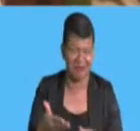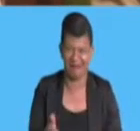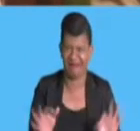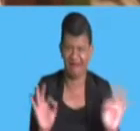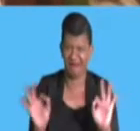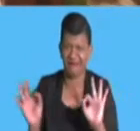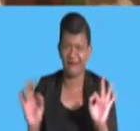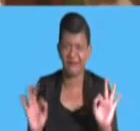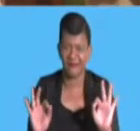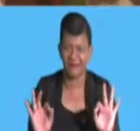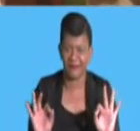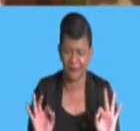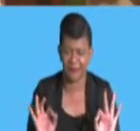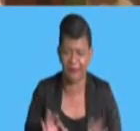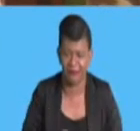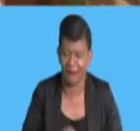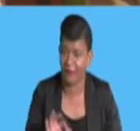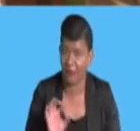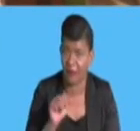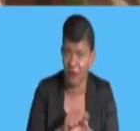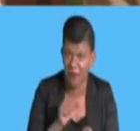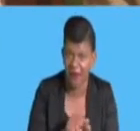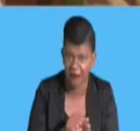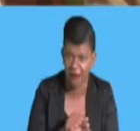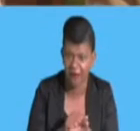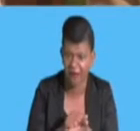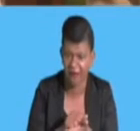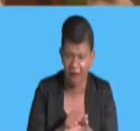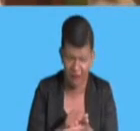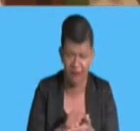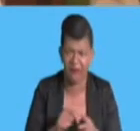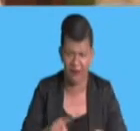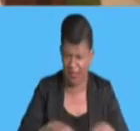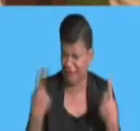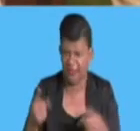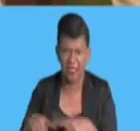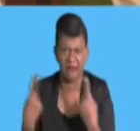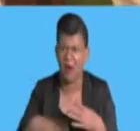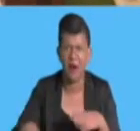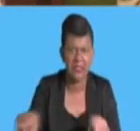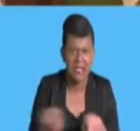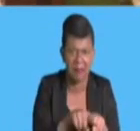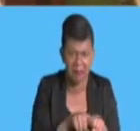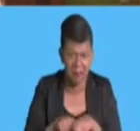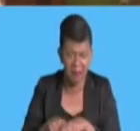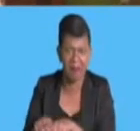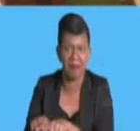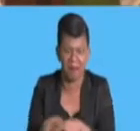and sensible solutions for the social, economic and political advancement of our nation. The only thing they are consistent on